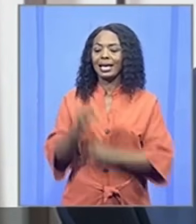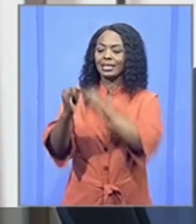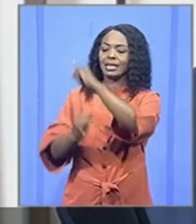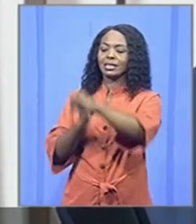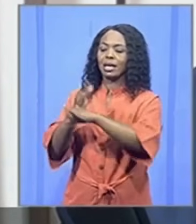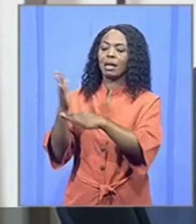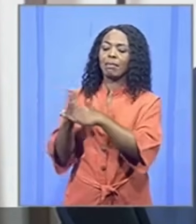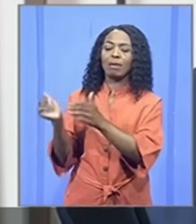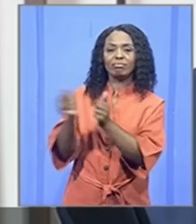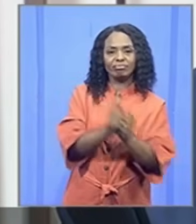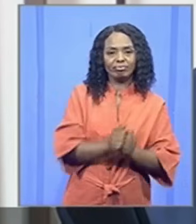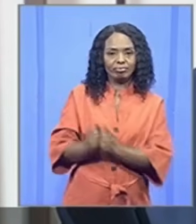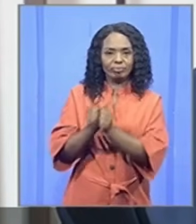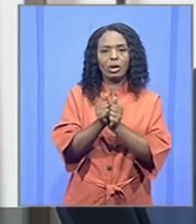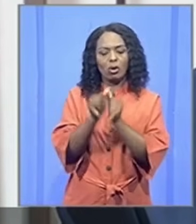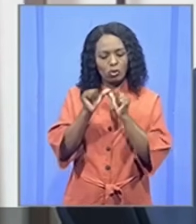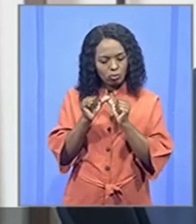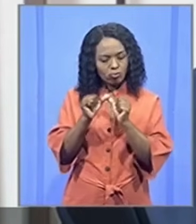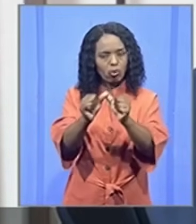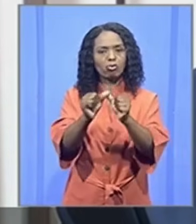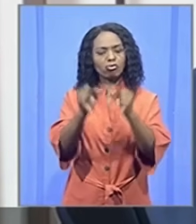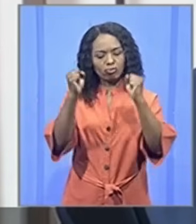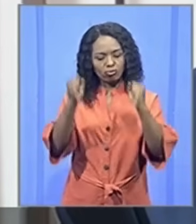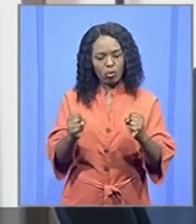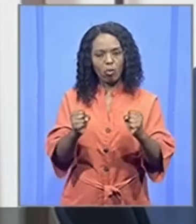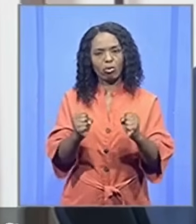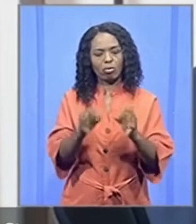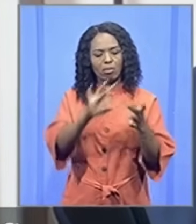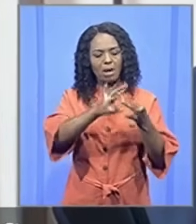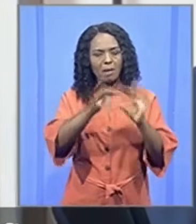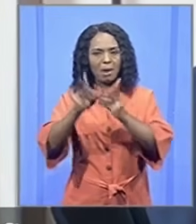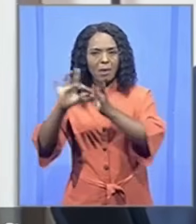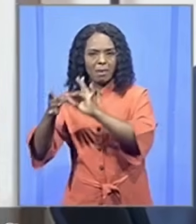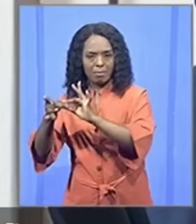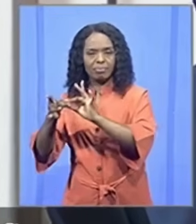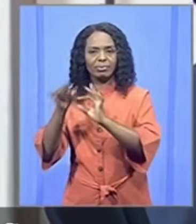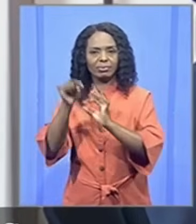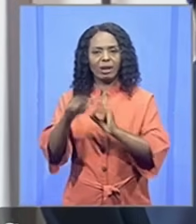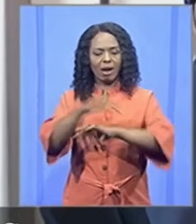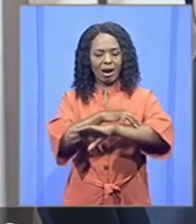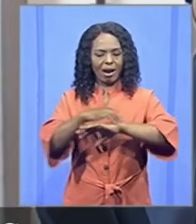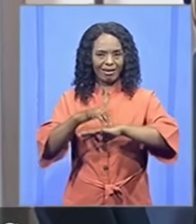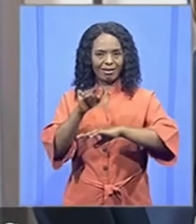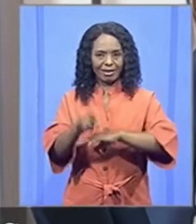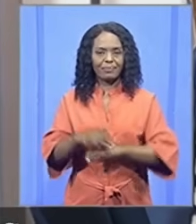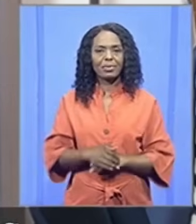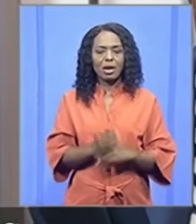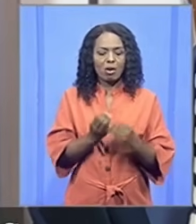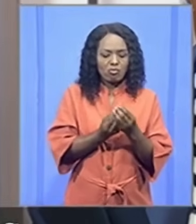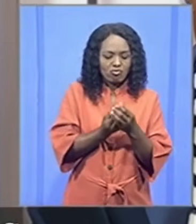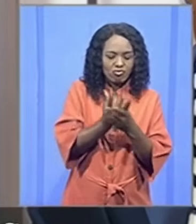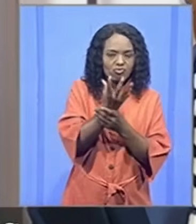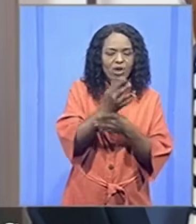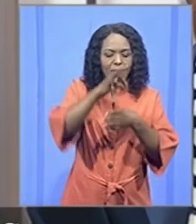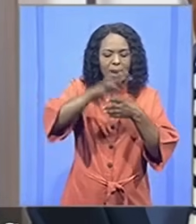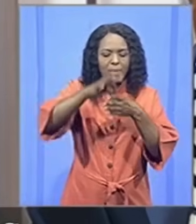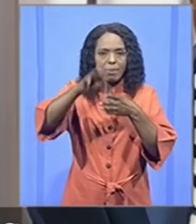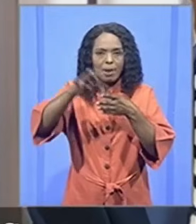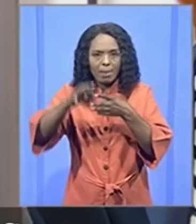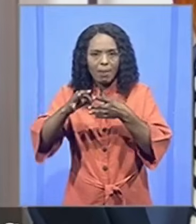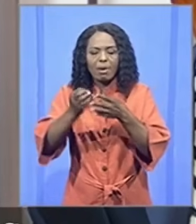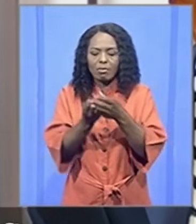driving a strong development of the agri-value chain, starting from the primary producers, bringing digital agriculture